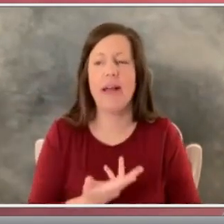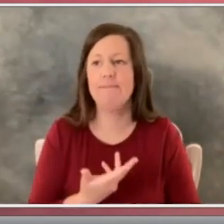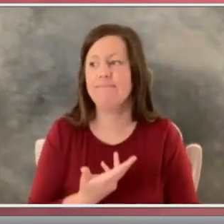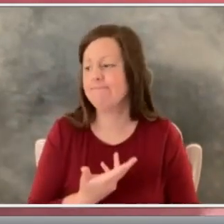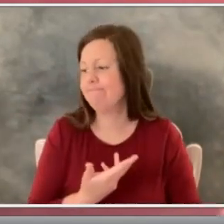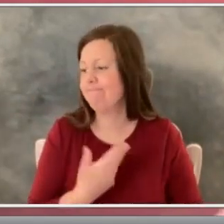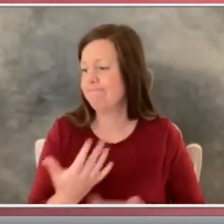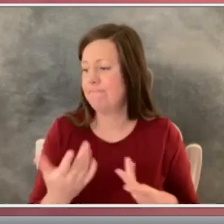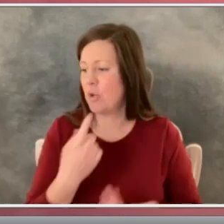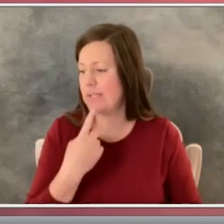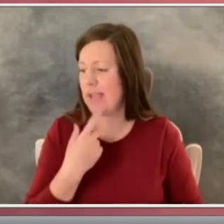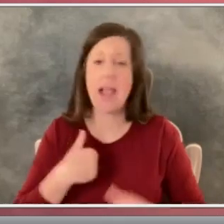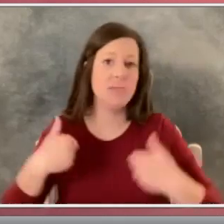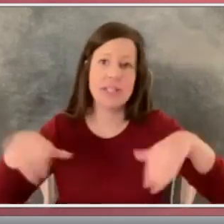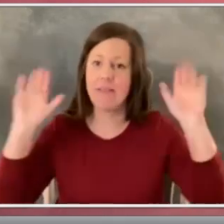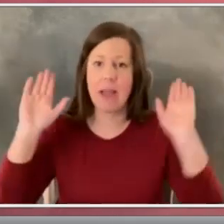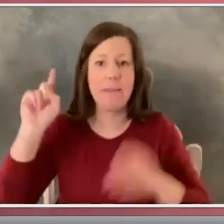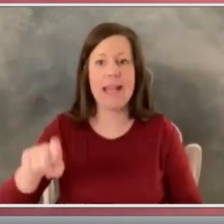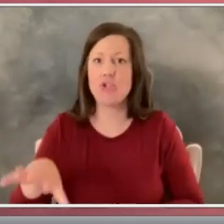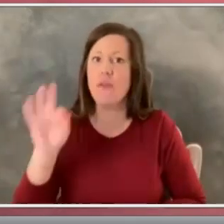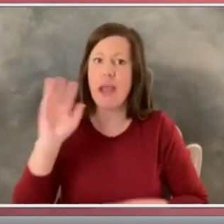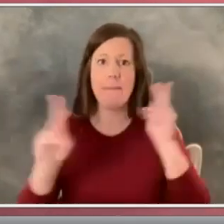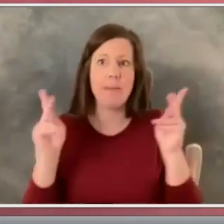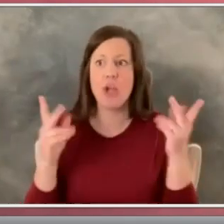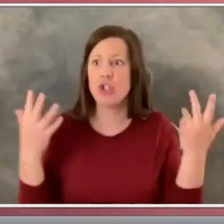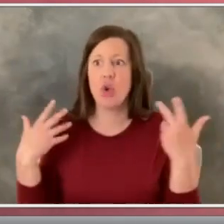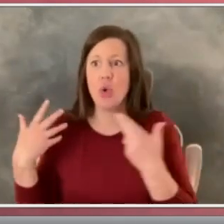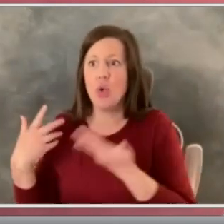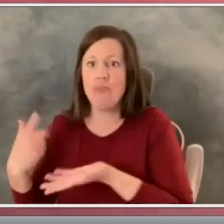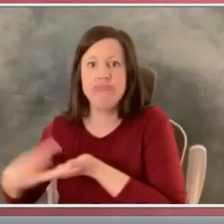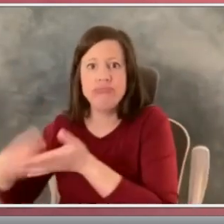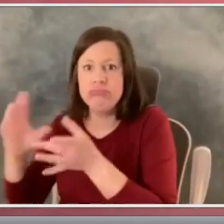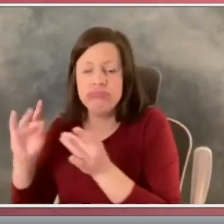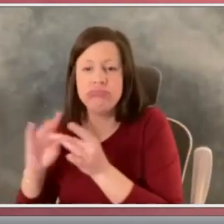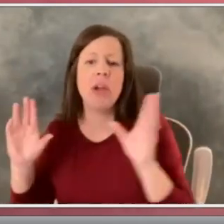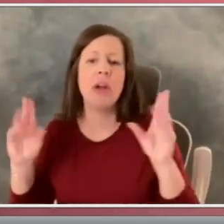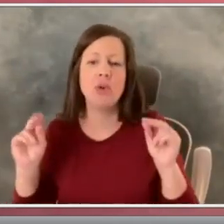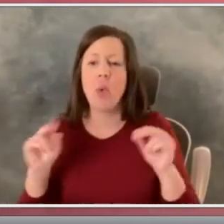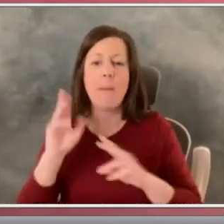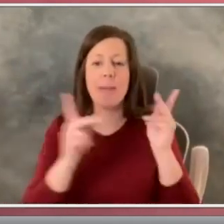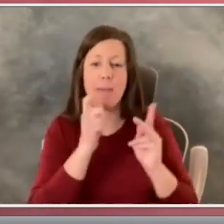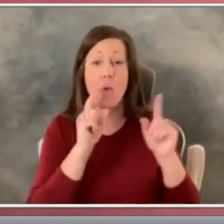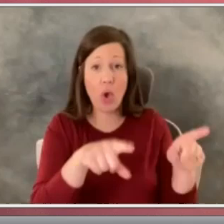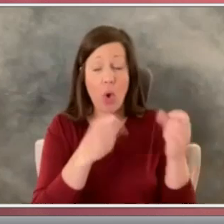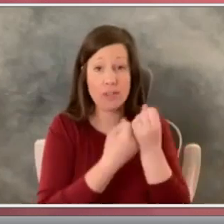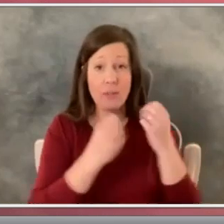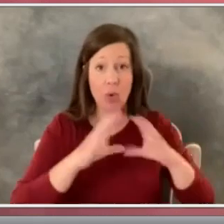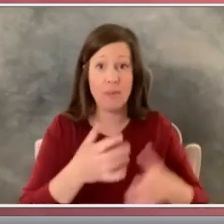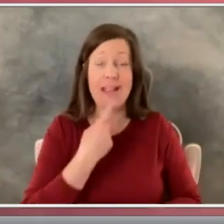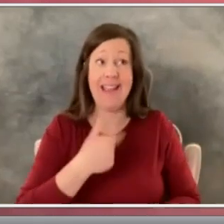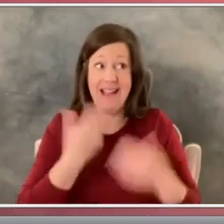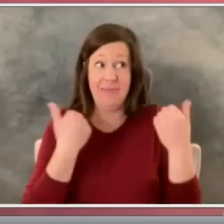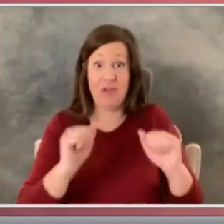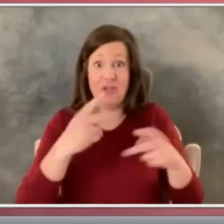saying I'm giving up and I need to find people to commiserate with. That's not who attends support groups. People that attend support groups are saying, I'm trying to figure out my